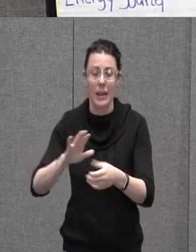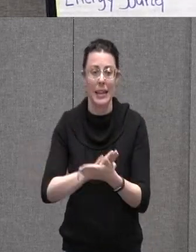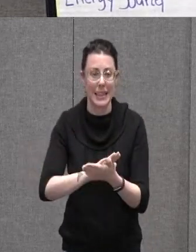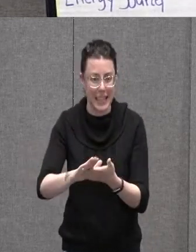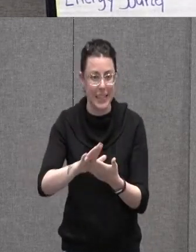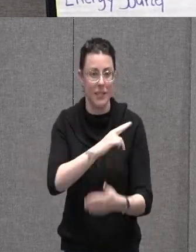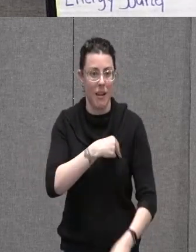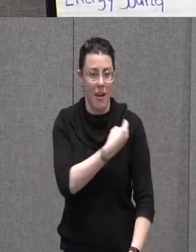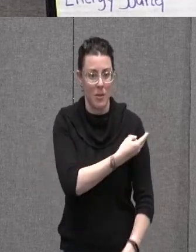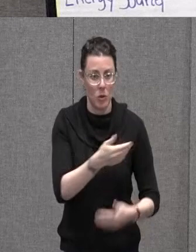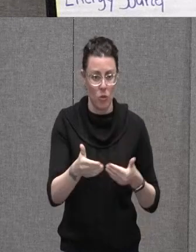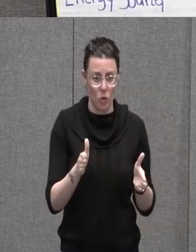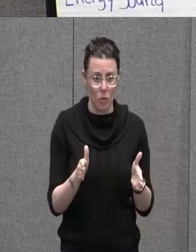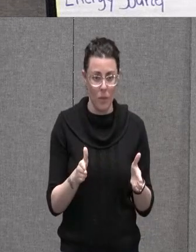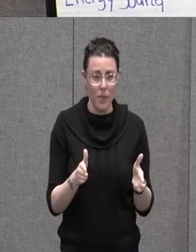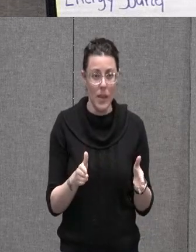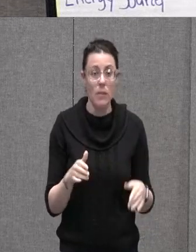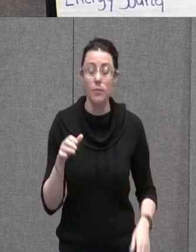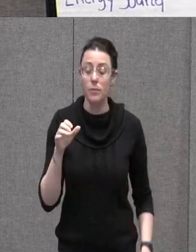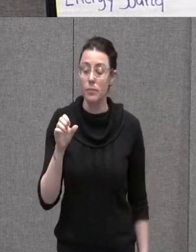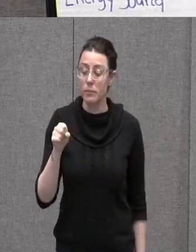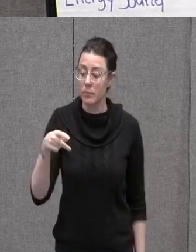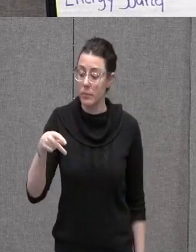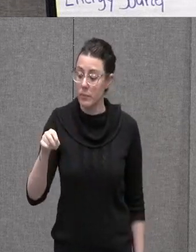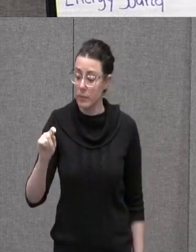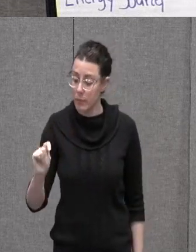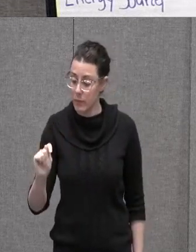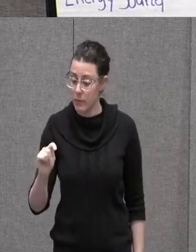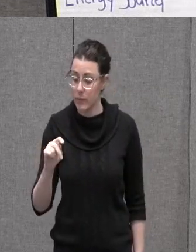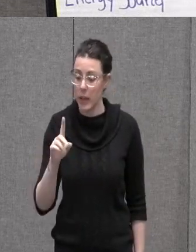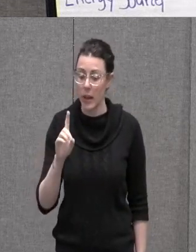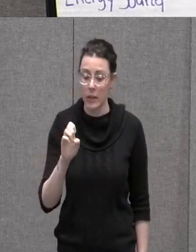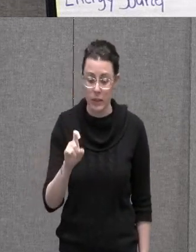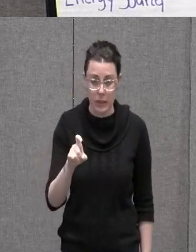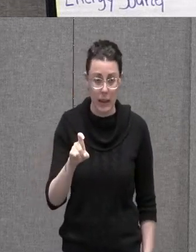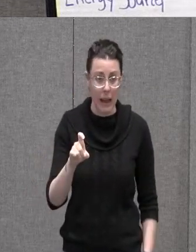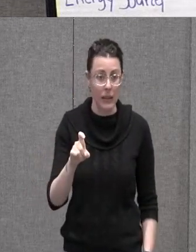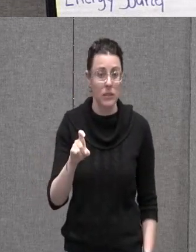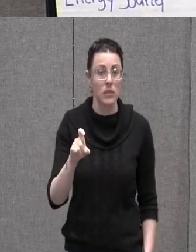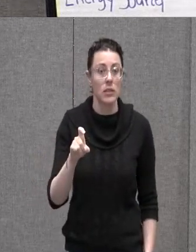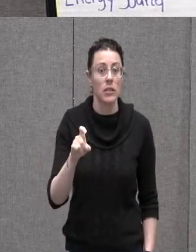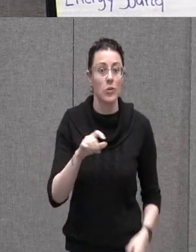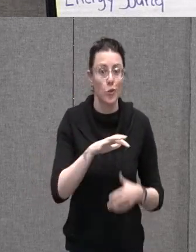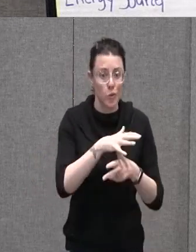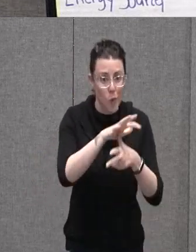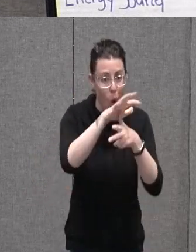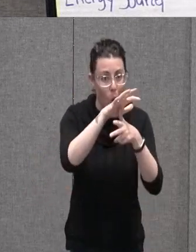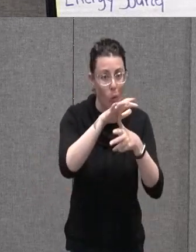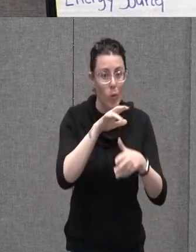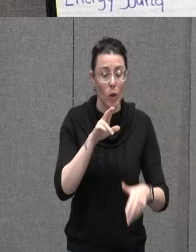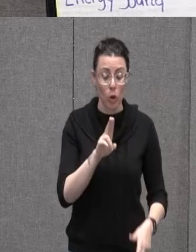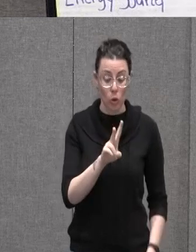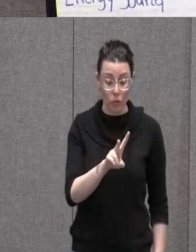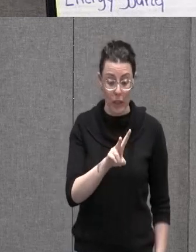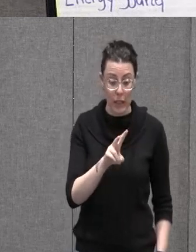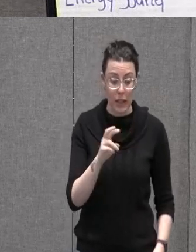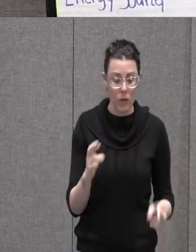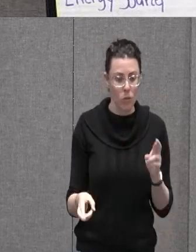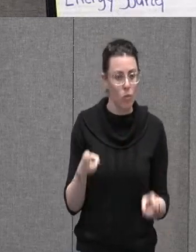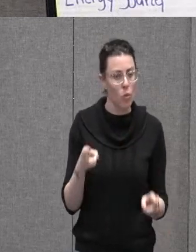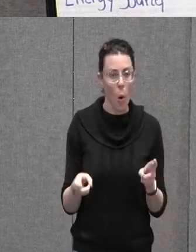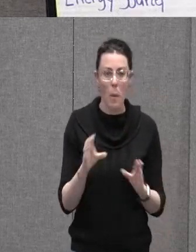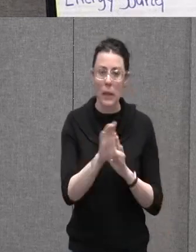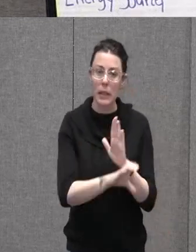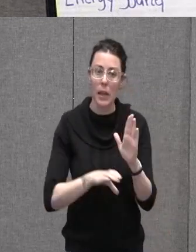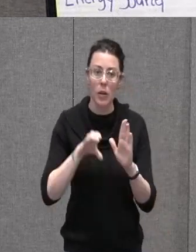robot Spot, our Vex robot, our drone robot, they all share the same characteristics. And these are the characteristics that we're going to go